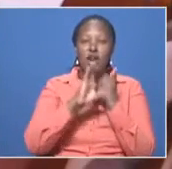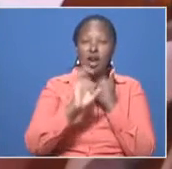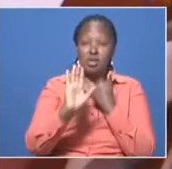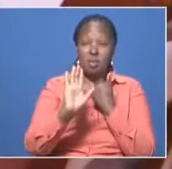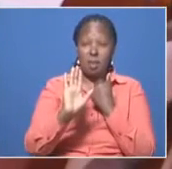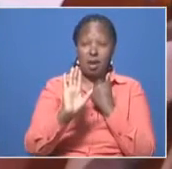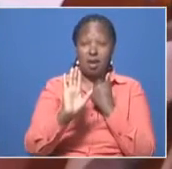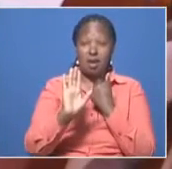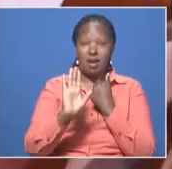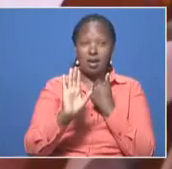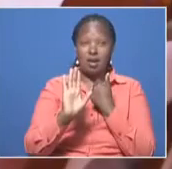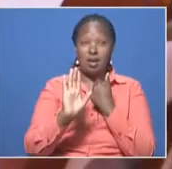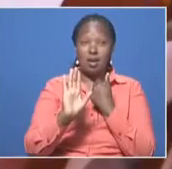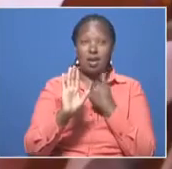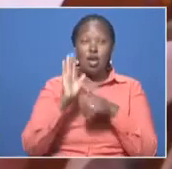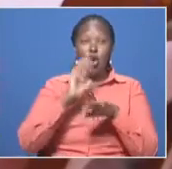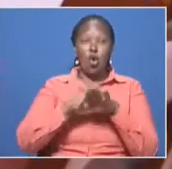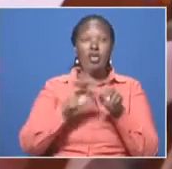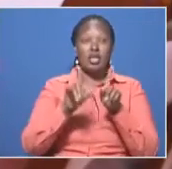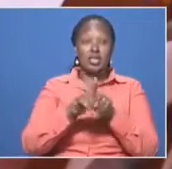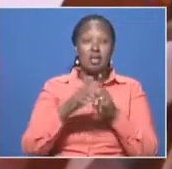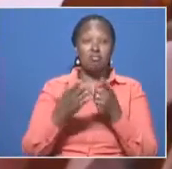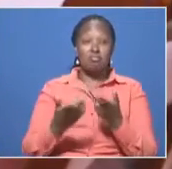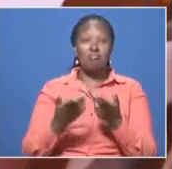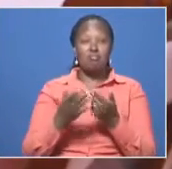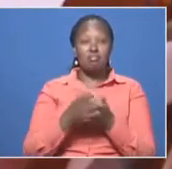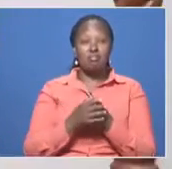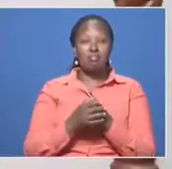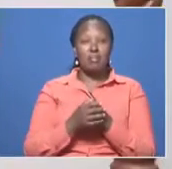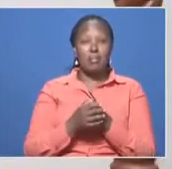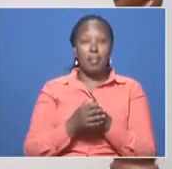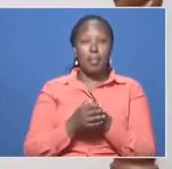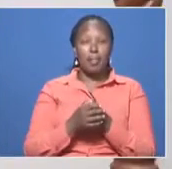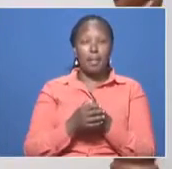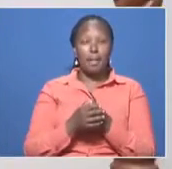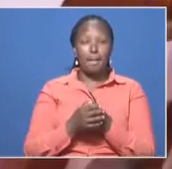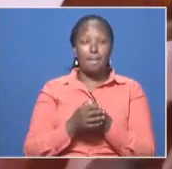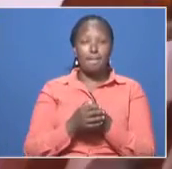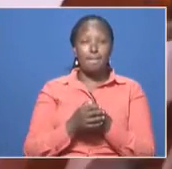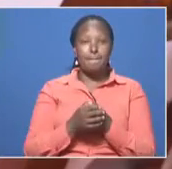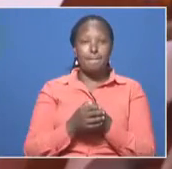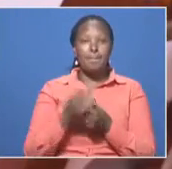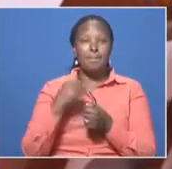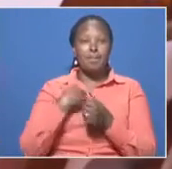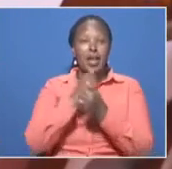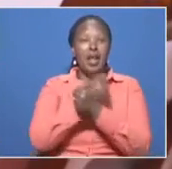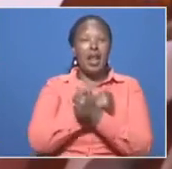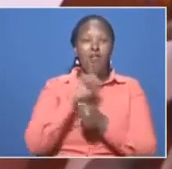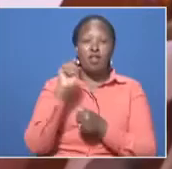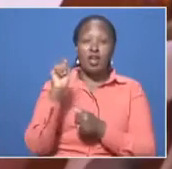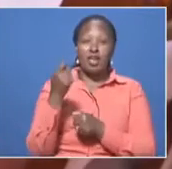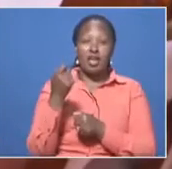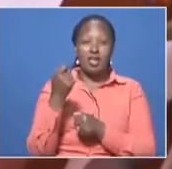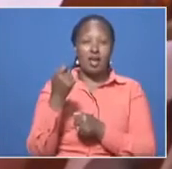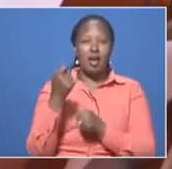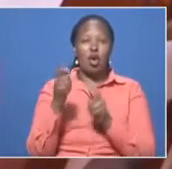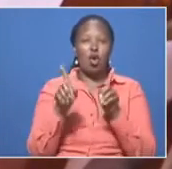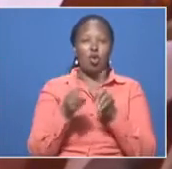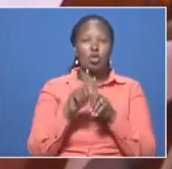So in that sense, yes, guilty as charged, you know. I love my country, and I also